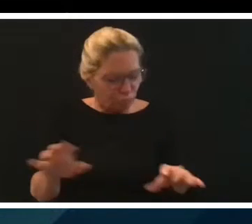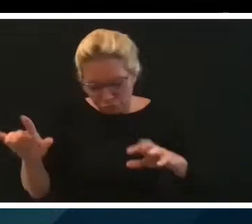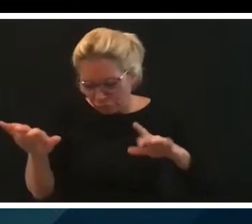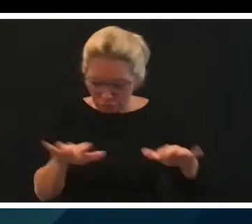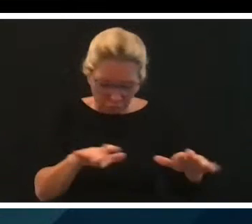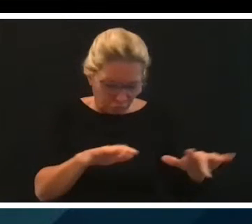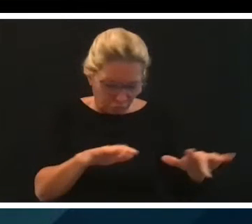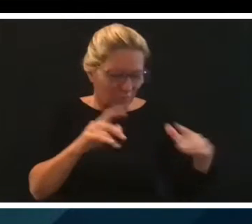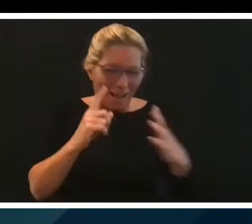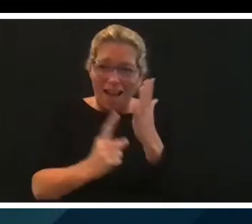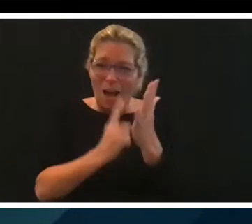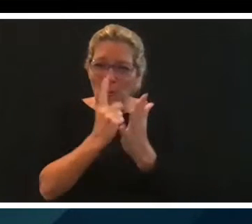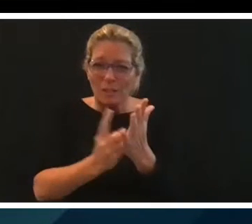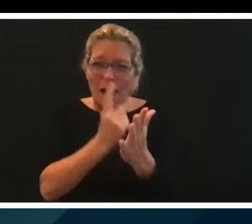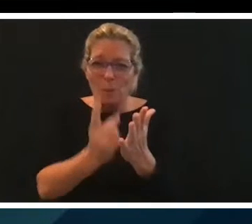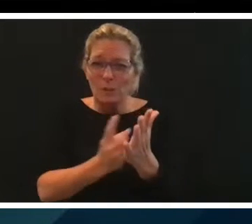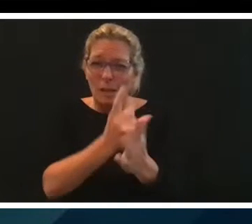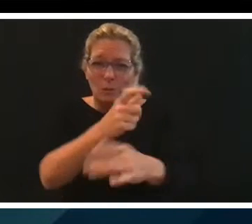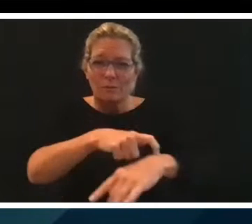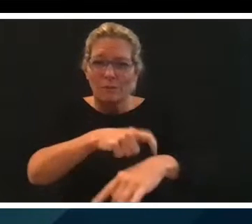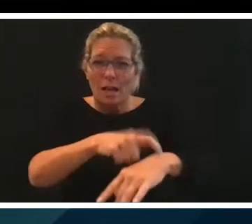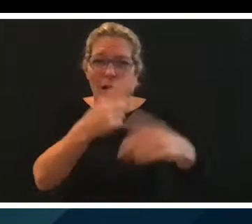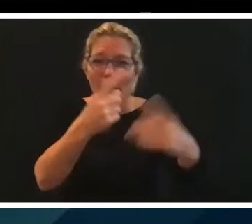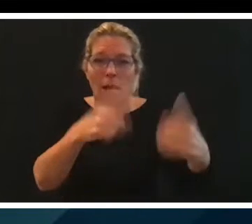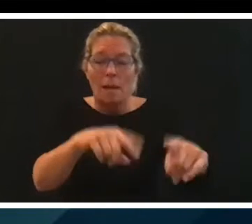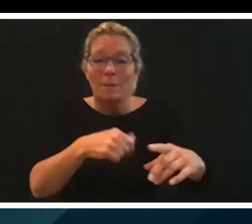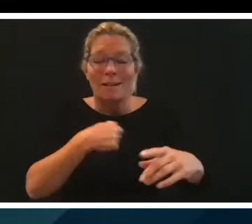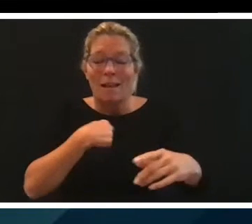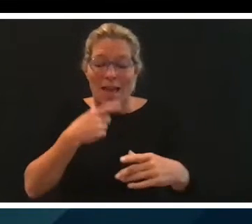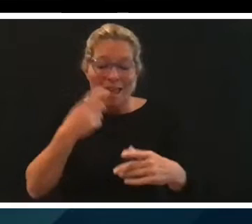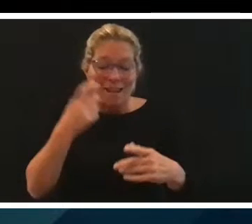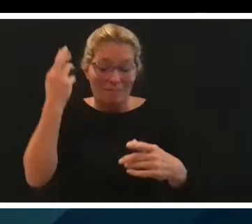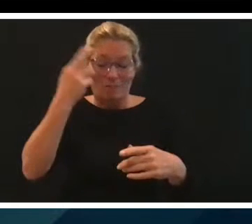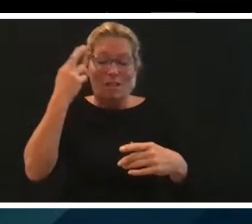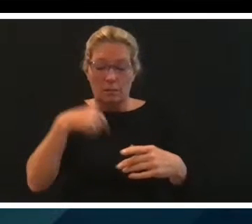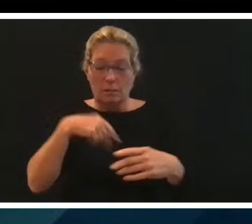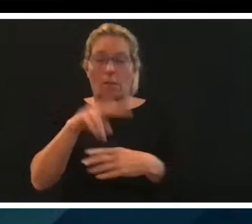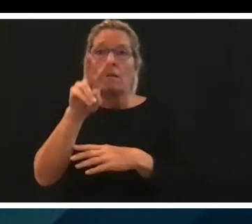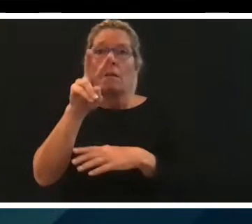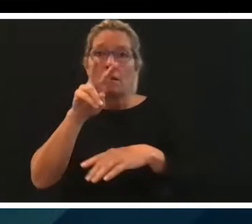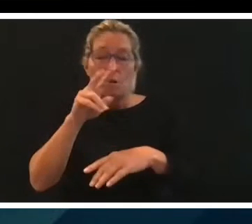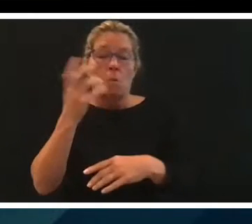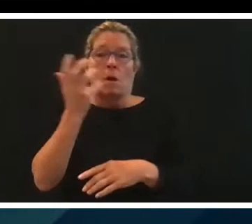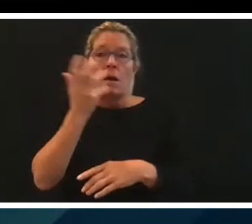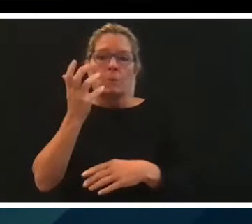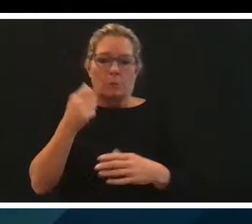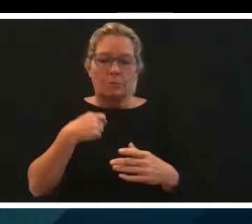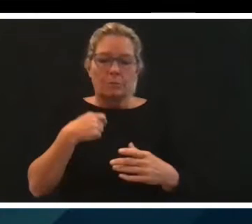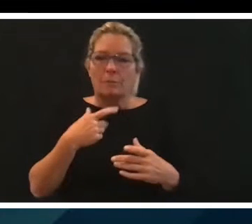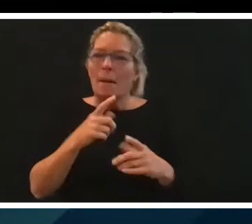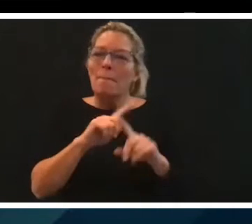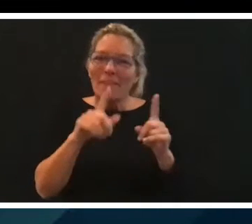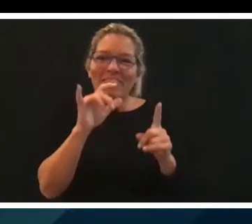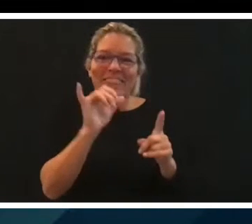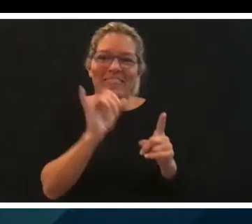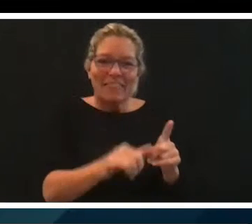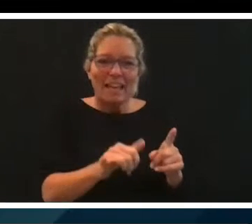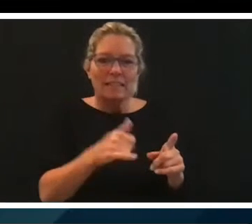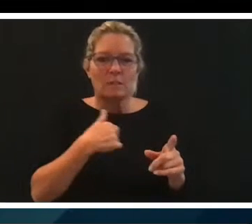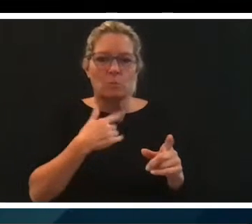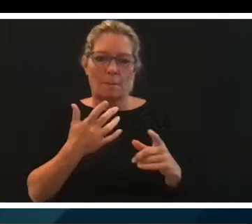I'm figuring out, and that's really how I think music has to be taught. But I could be completely wrong.